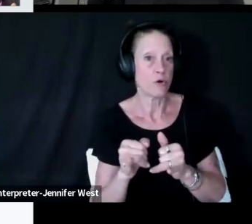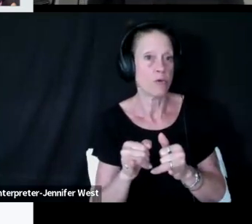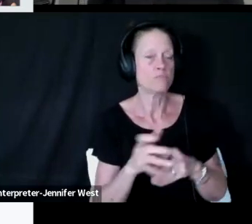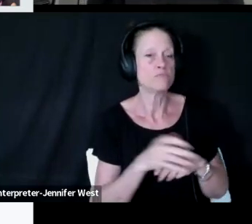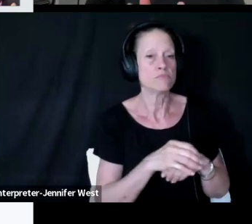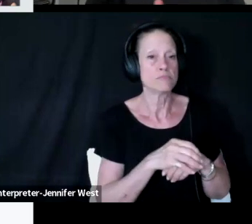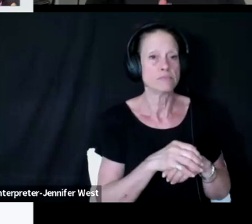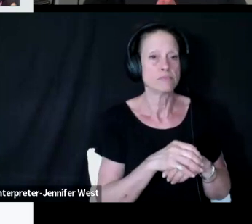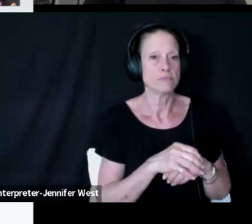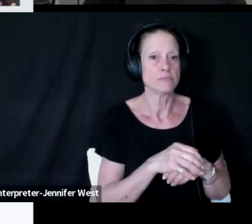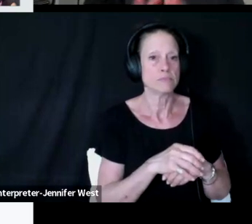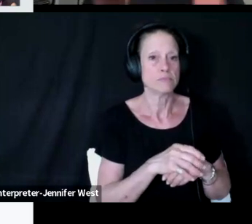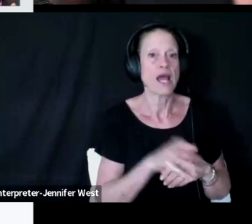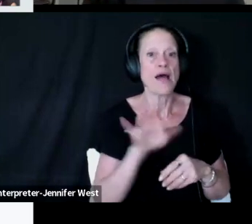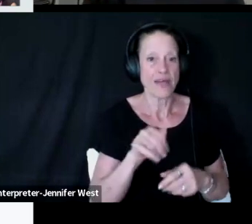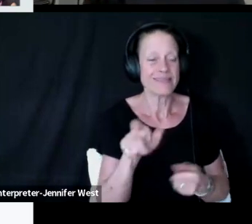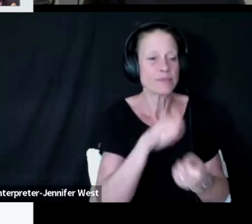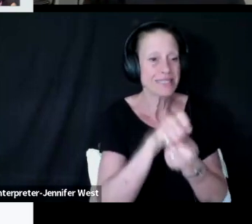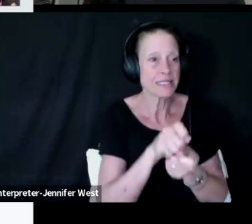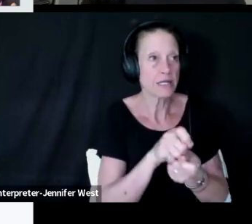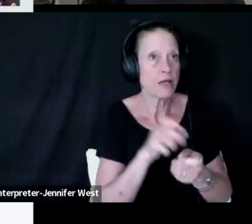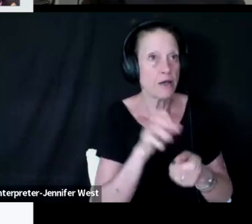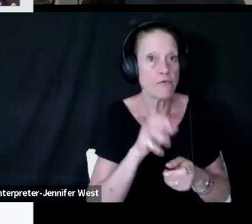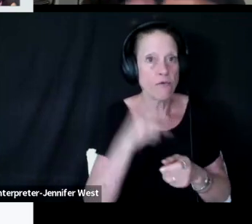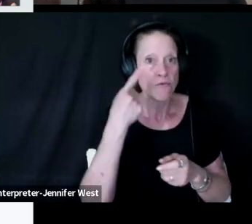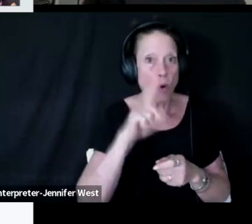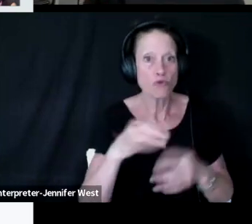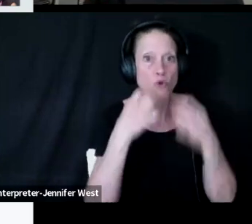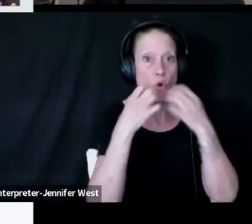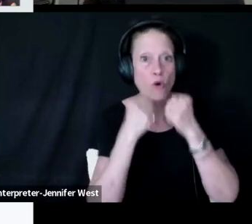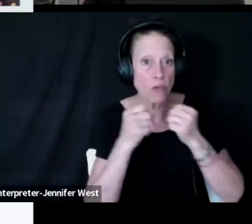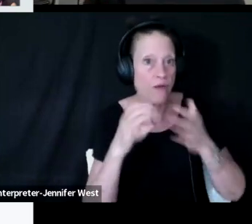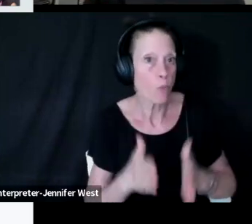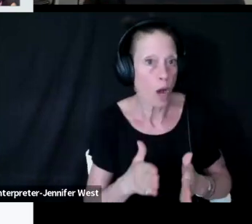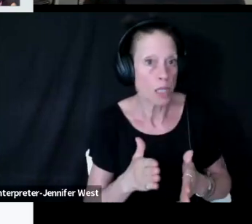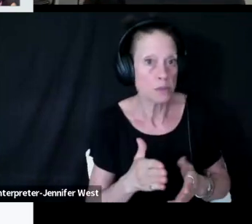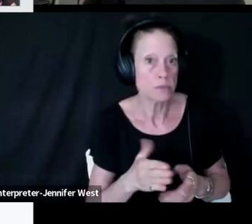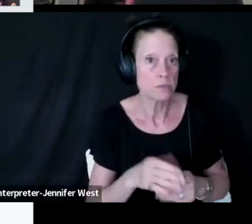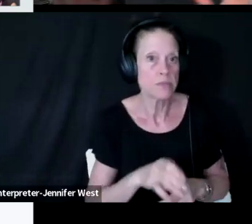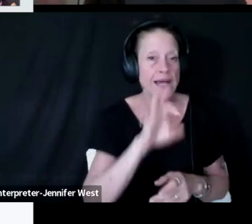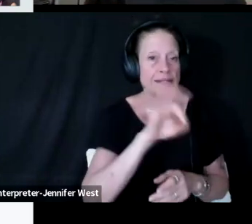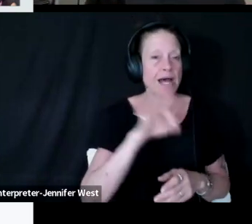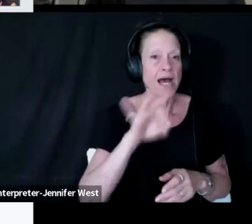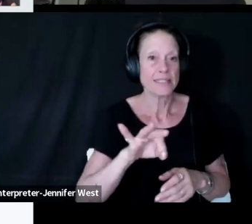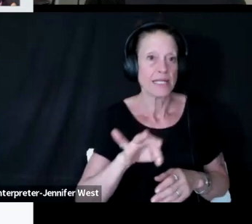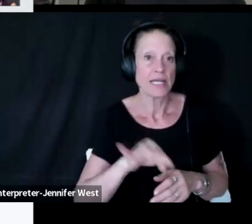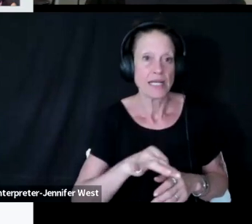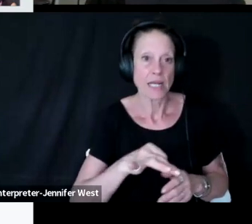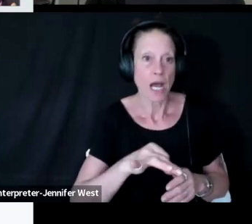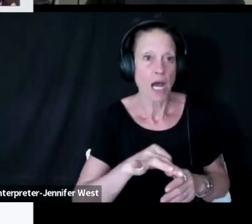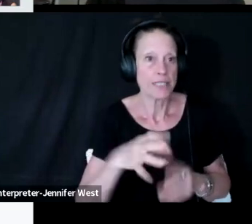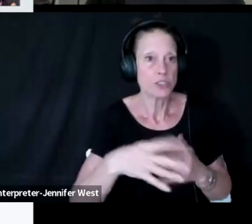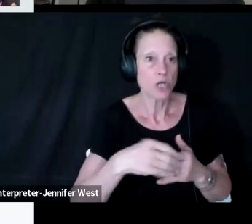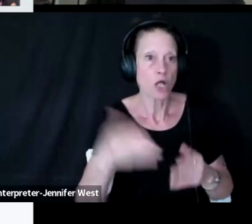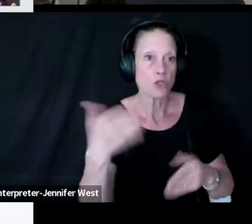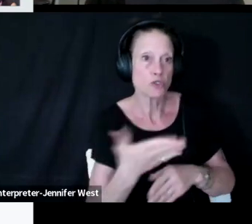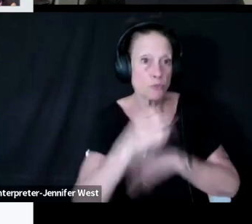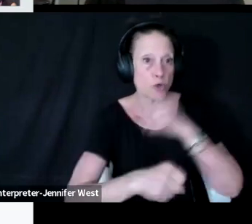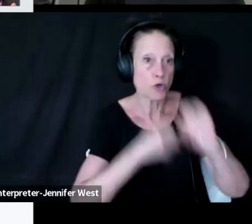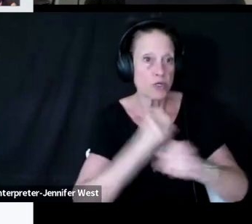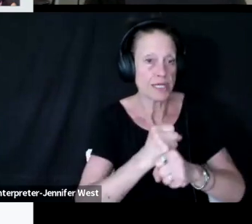the $99. Now, you can share the plan with as many people as you want. There's no additional cost for